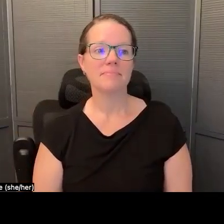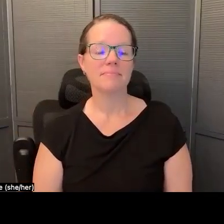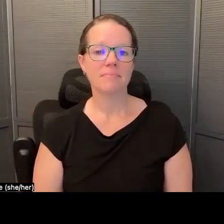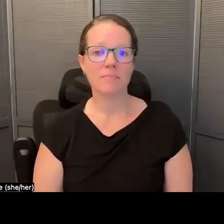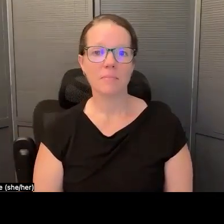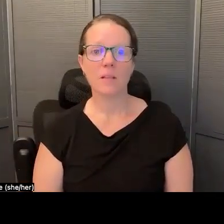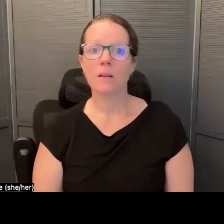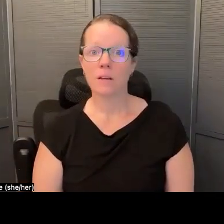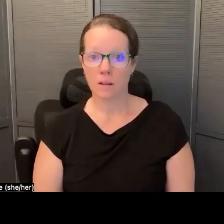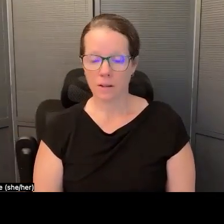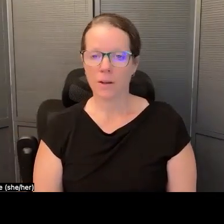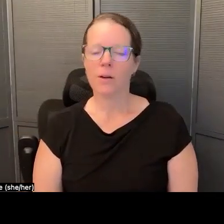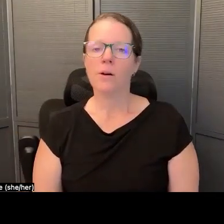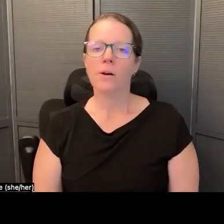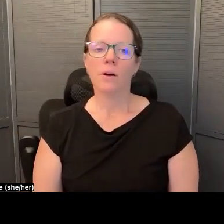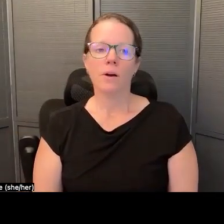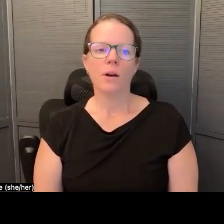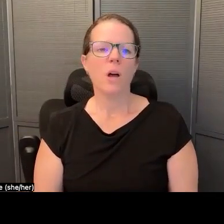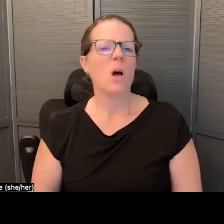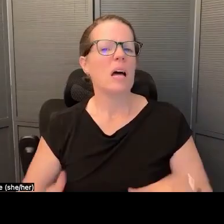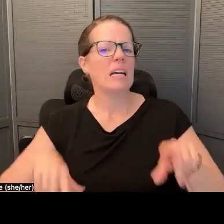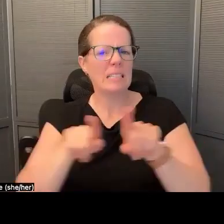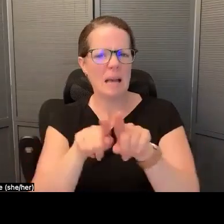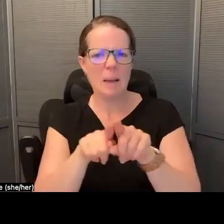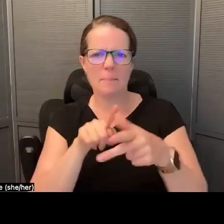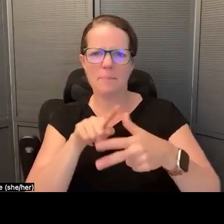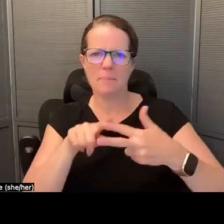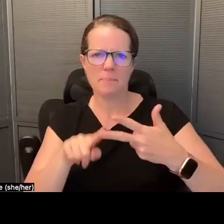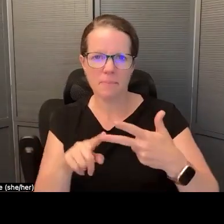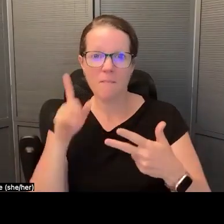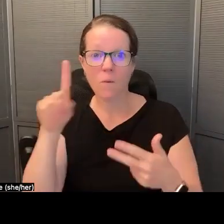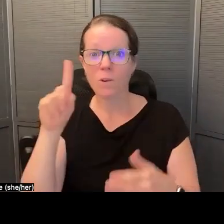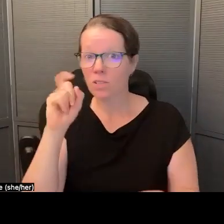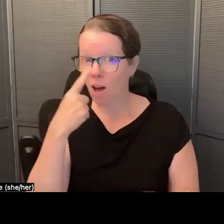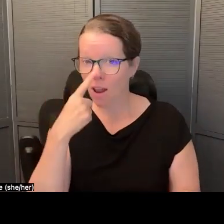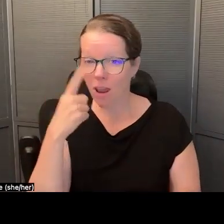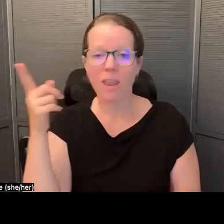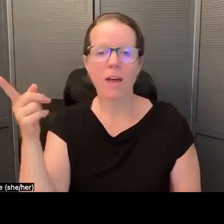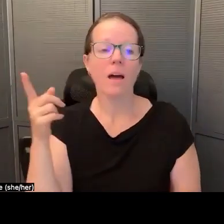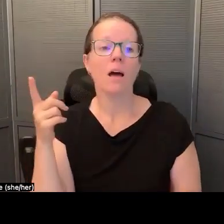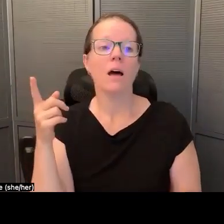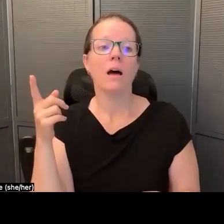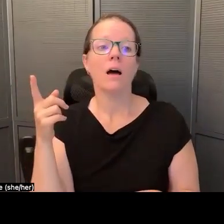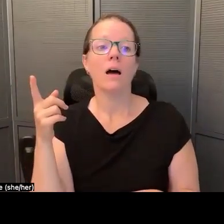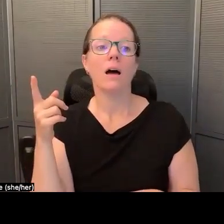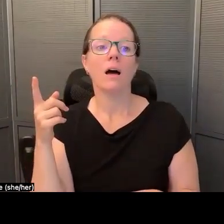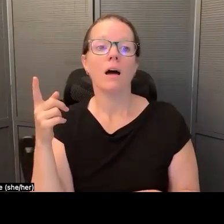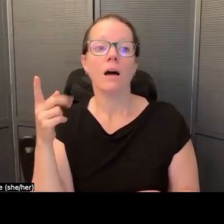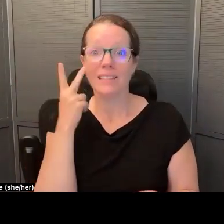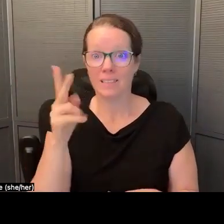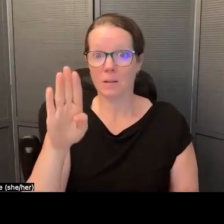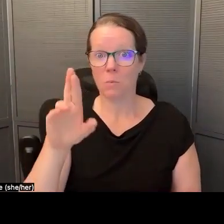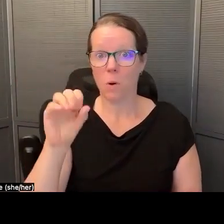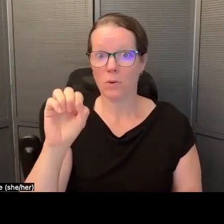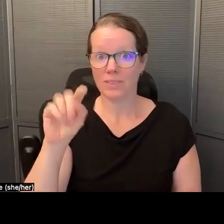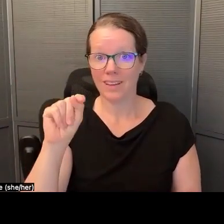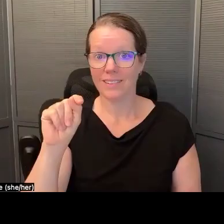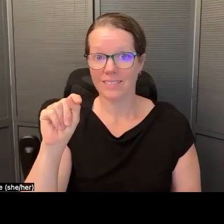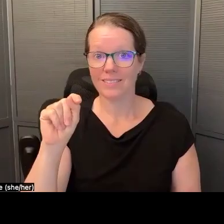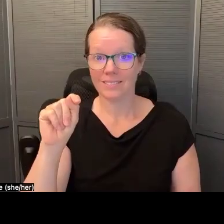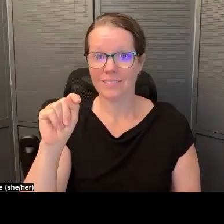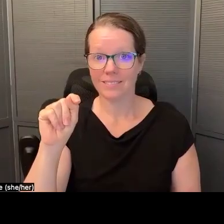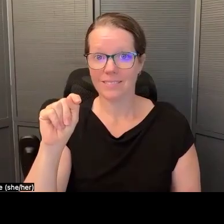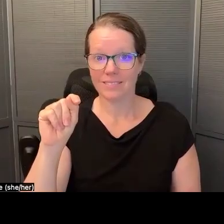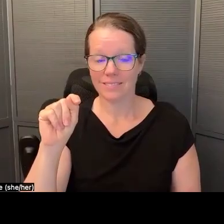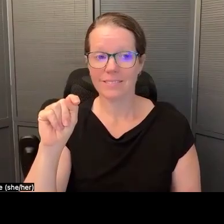So reviewing the same indicators for our Taunton pilot unit, here you see the Brosette score decreased during the